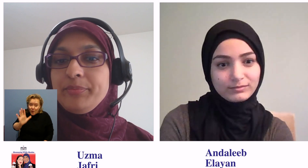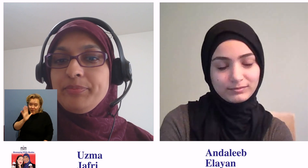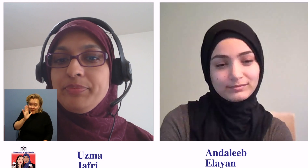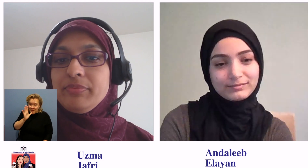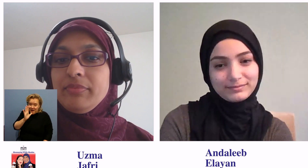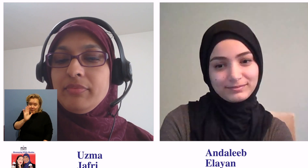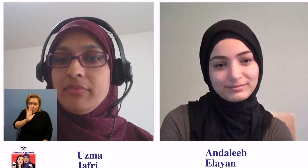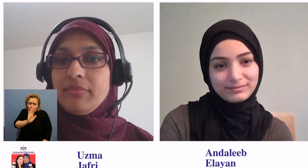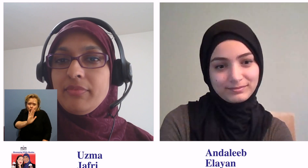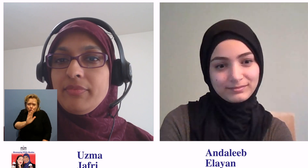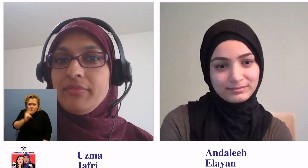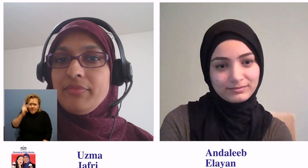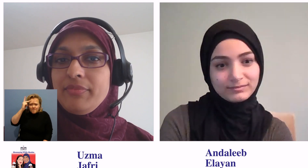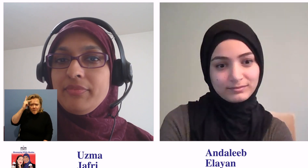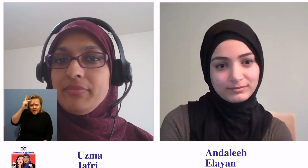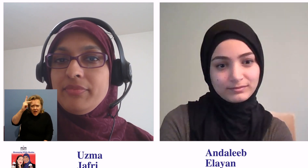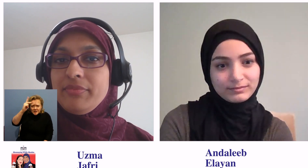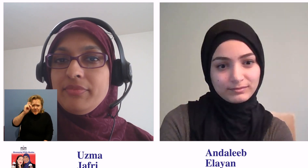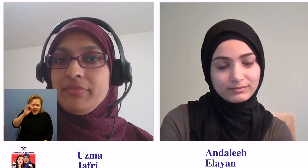today.